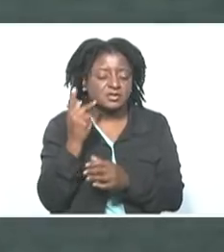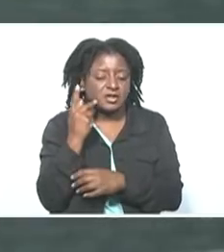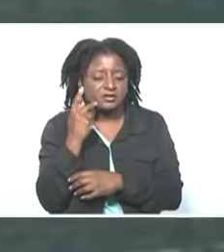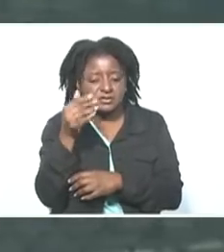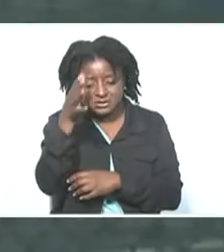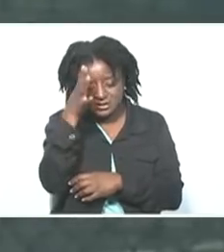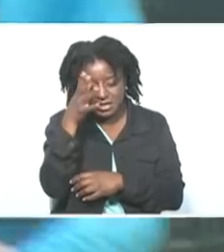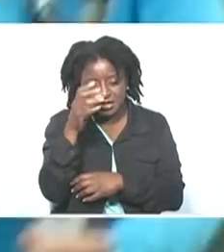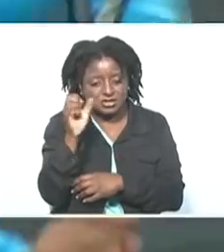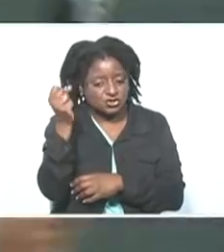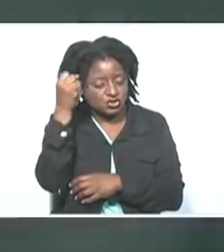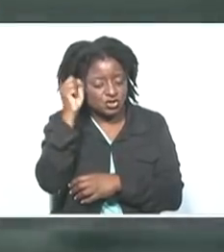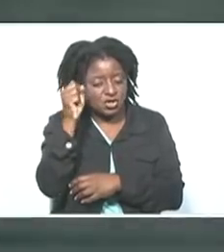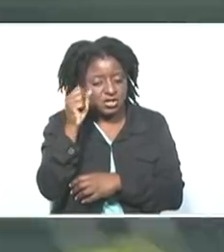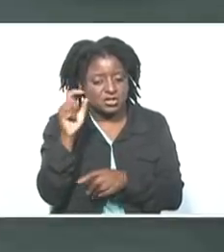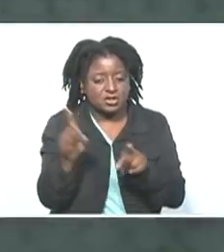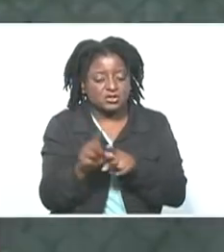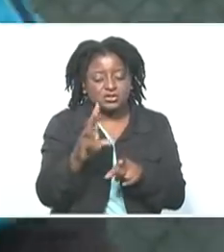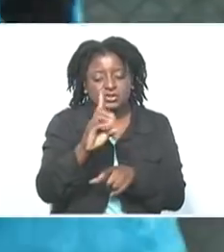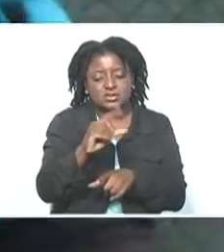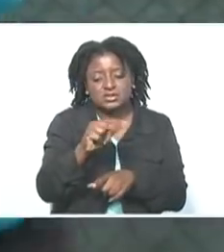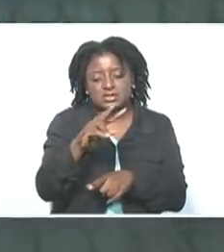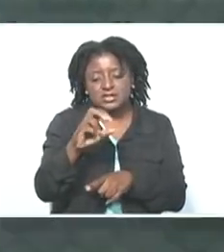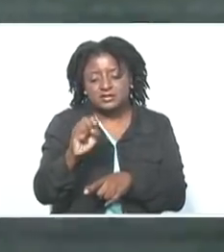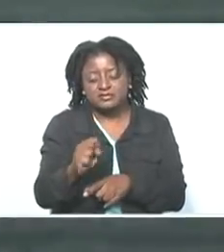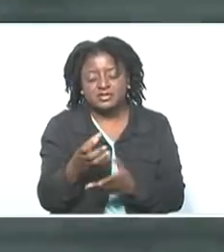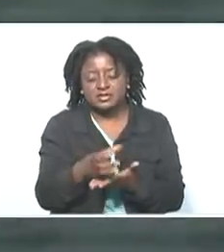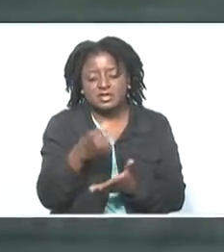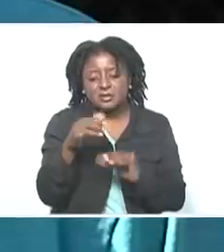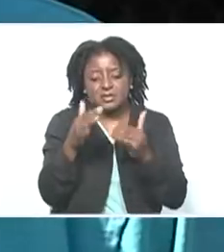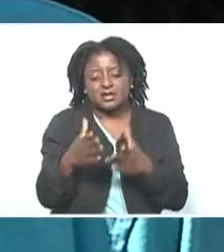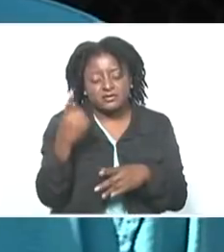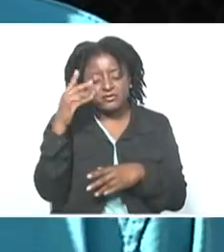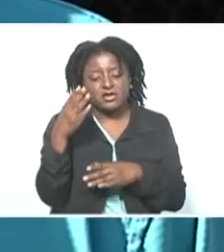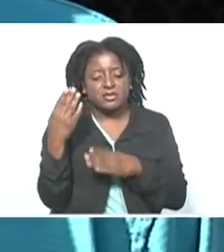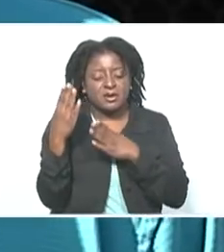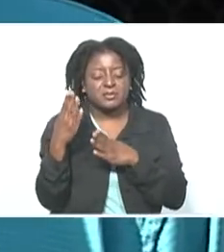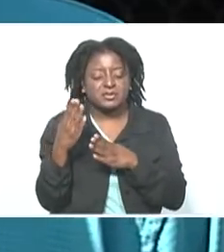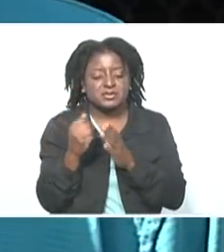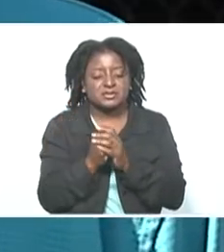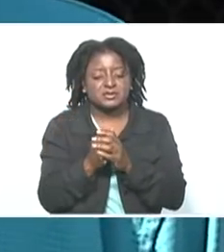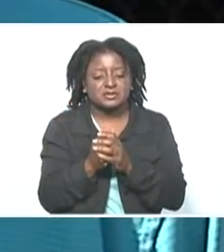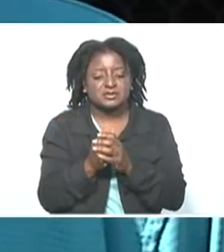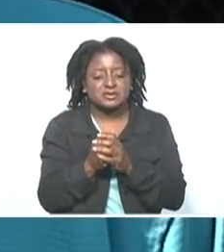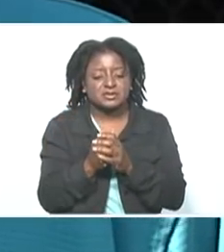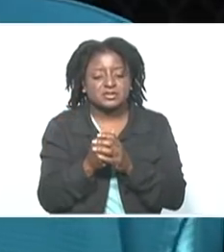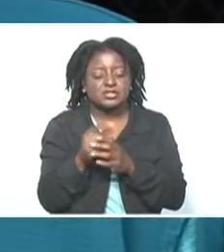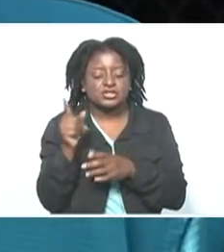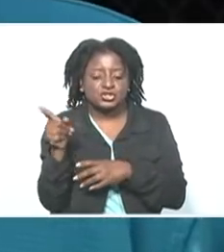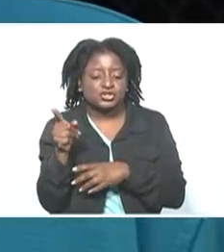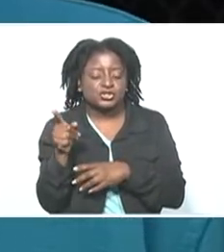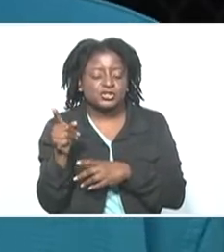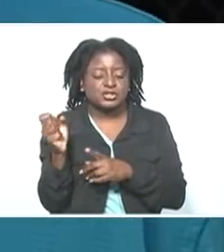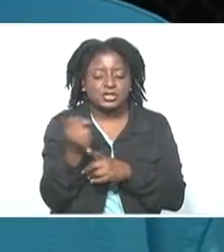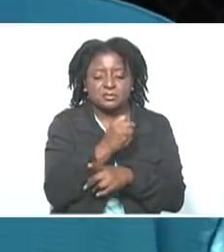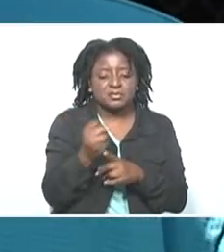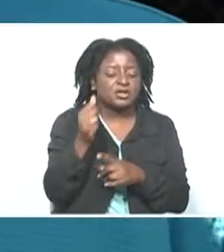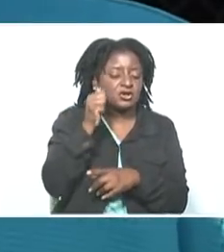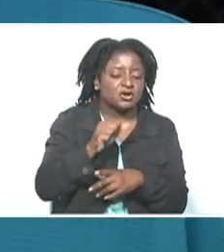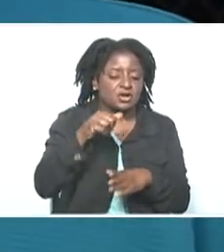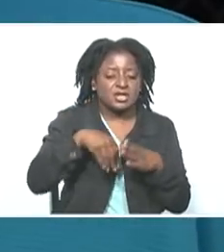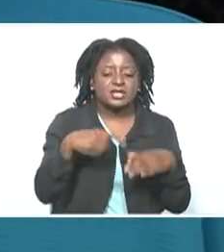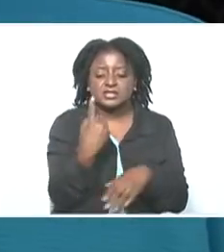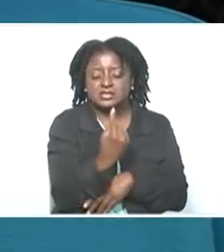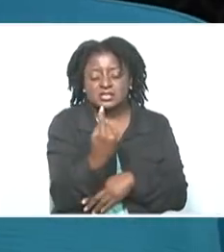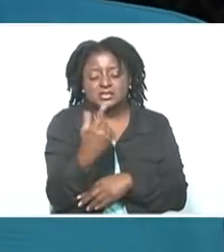who's also a former Davis Cup player for the Bahamas, he likes how his daughter is playing right now. She's beat a girl in singles last year who had